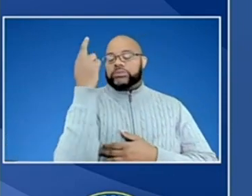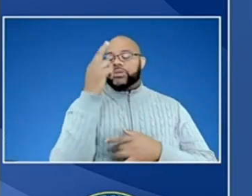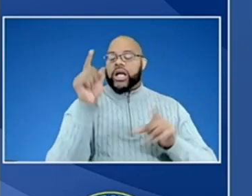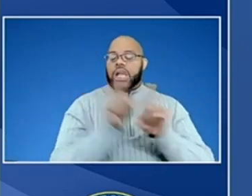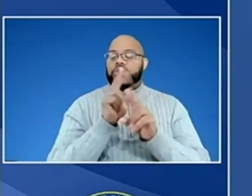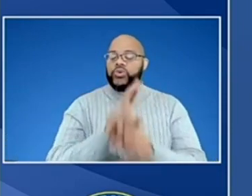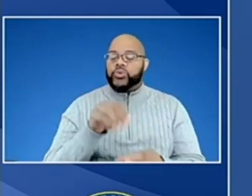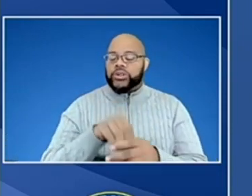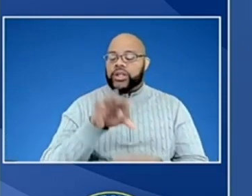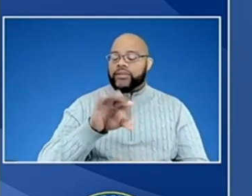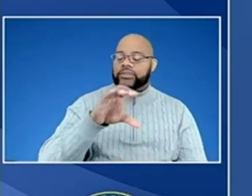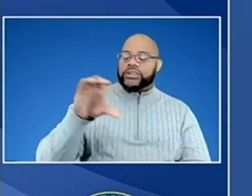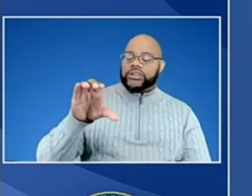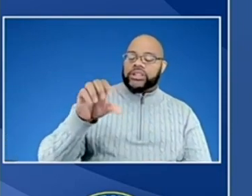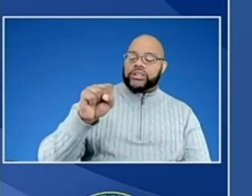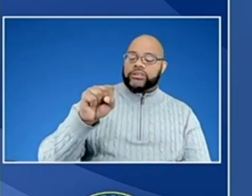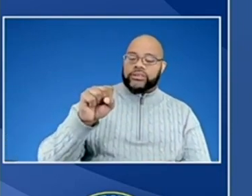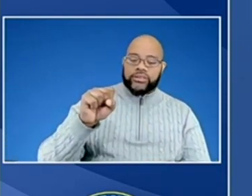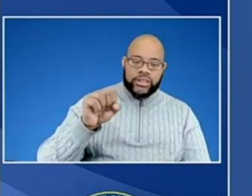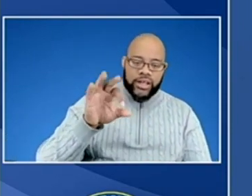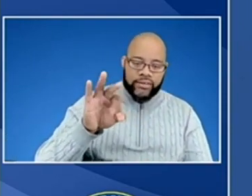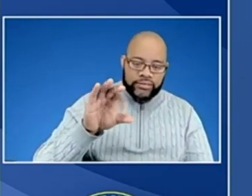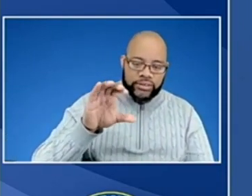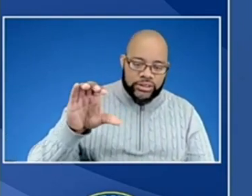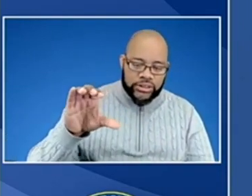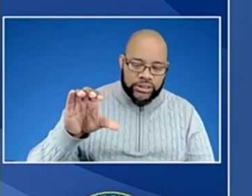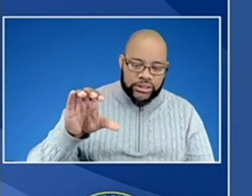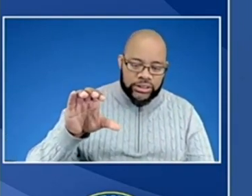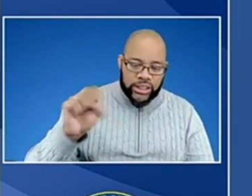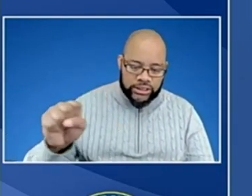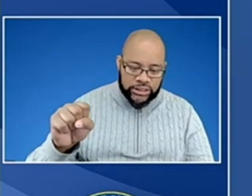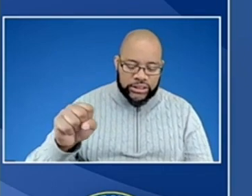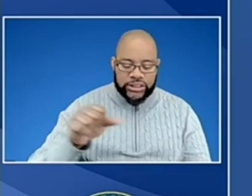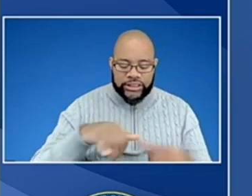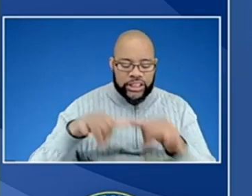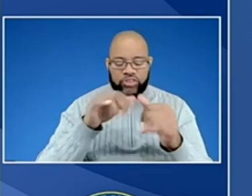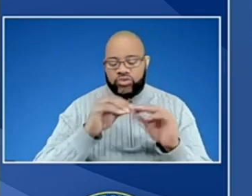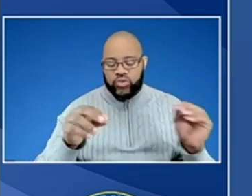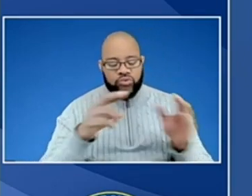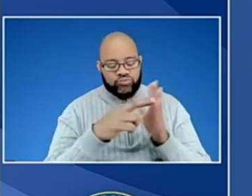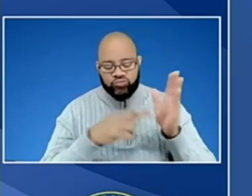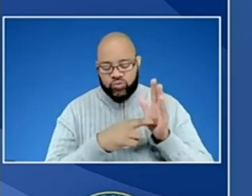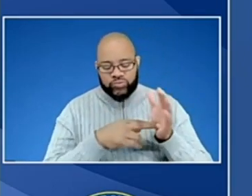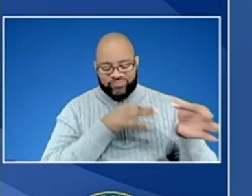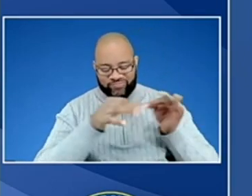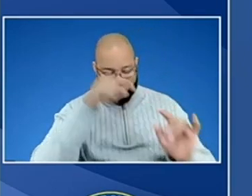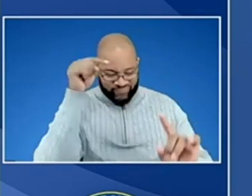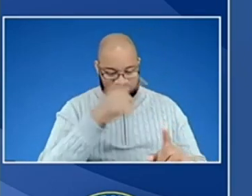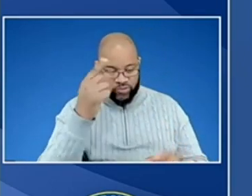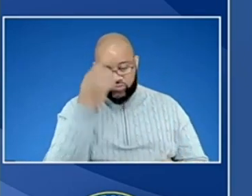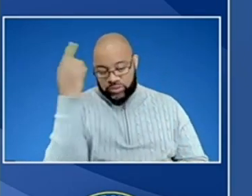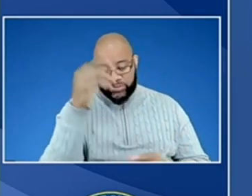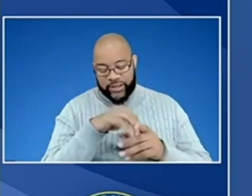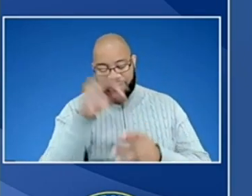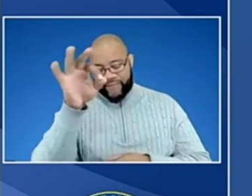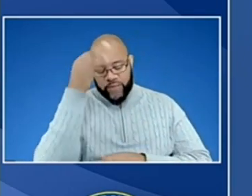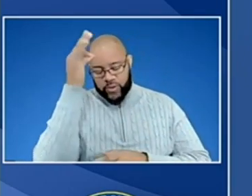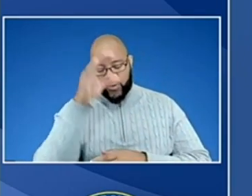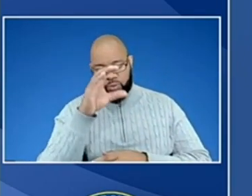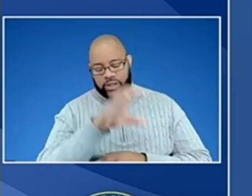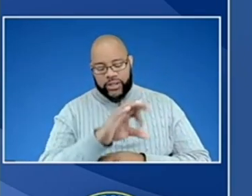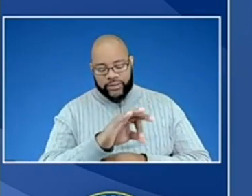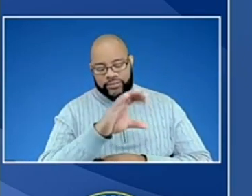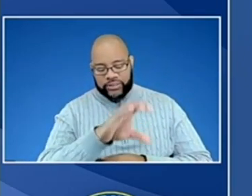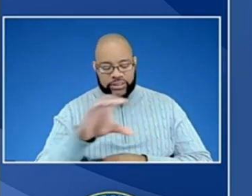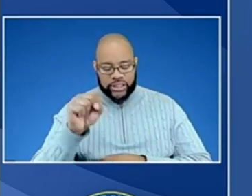in the FCCS standards. There is no statutory or regulatory definition for reasonable in the federal claims collection